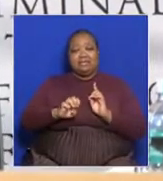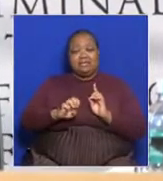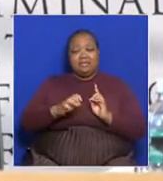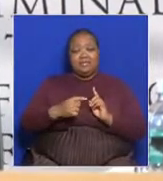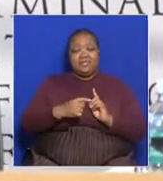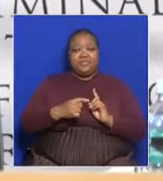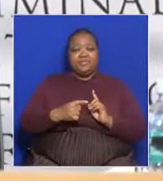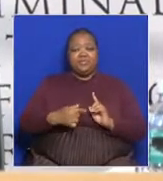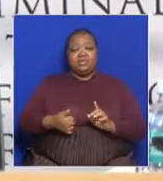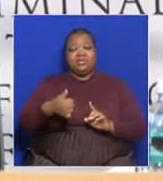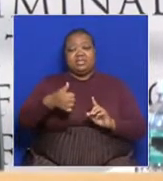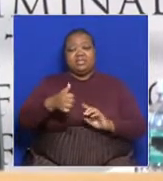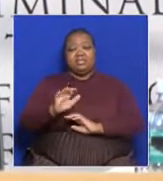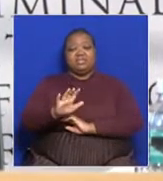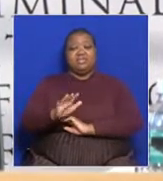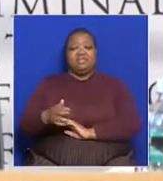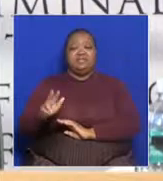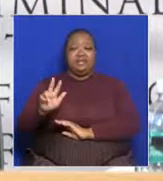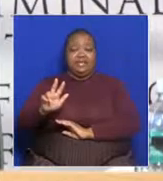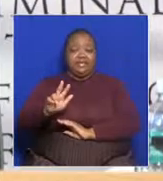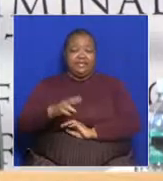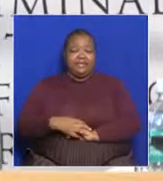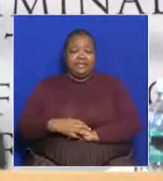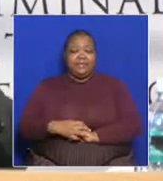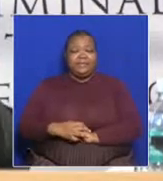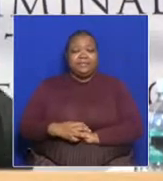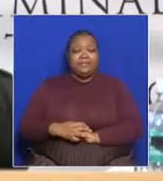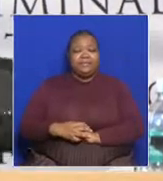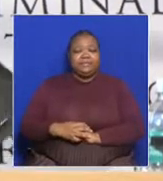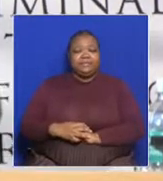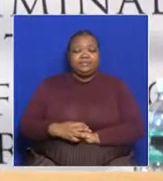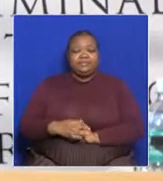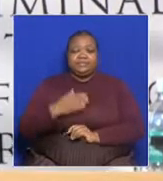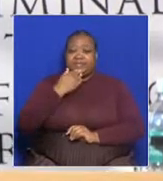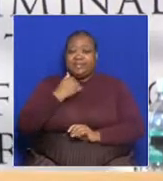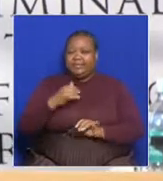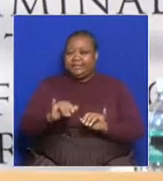658, Okay, just bear This- with me, Commissioner.